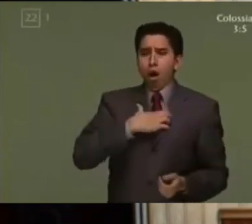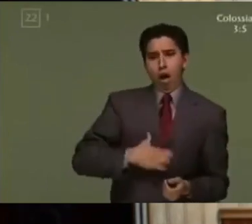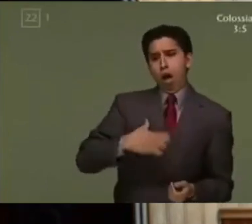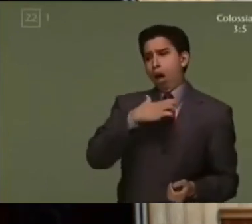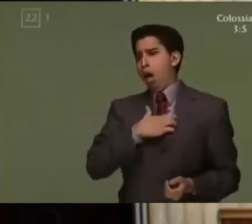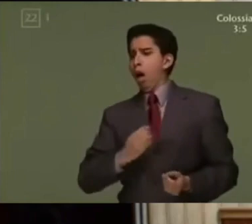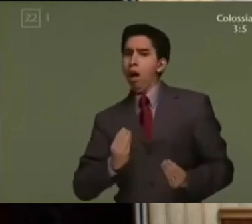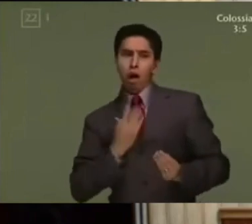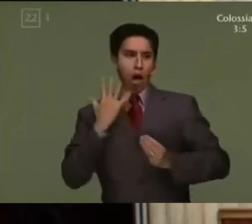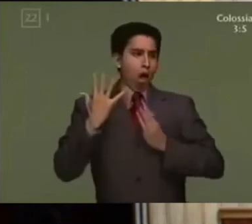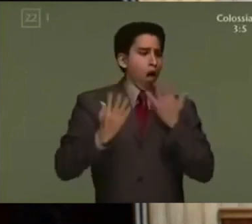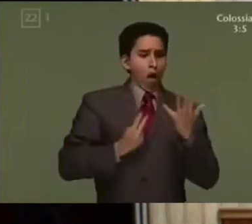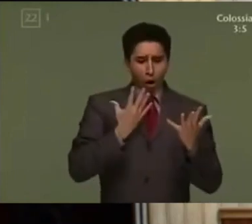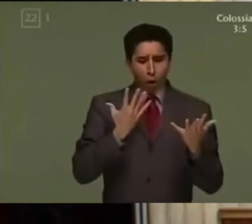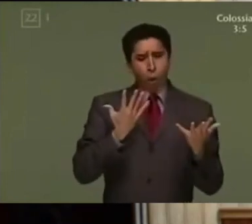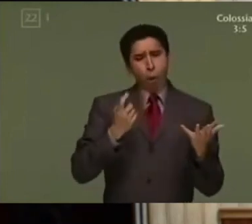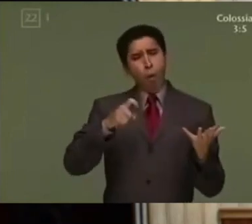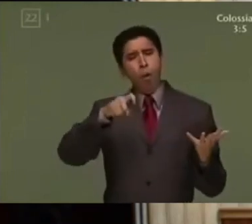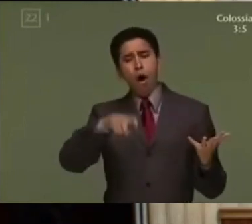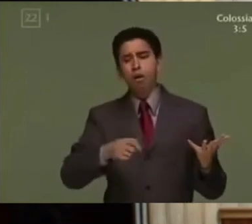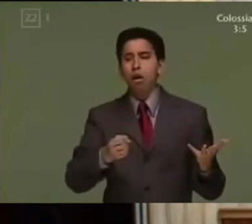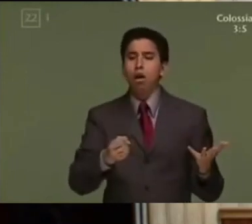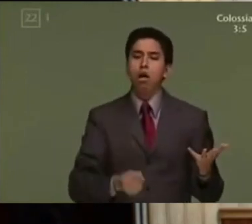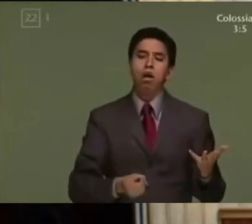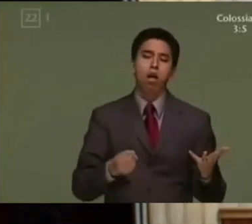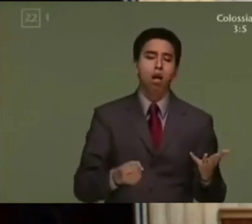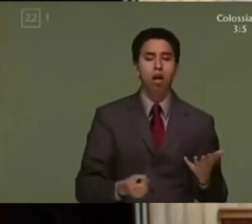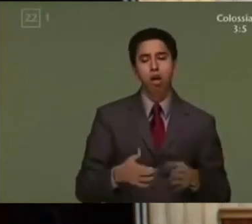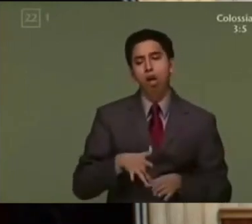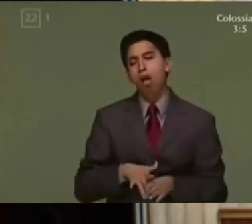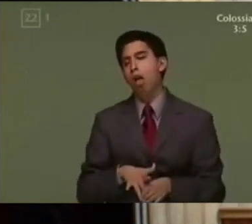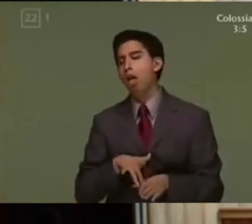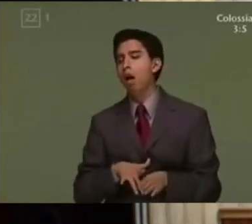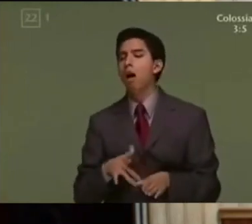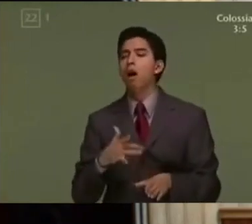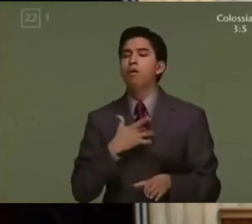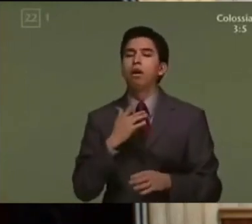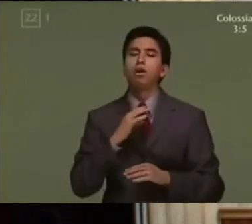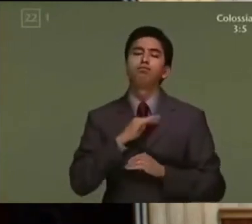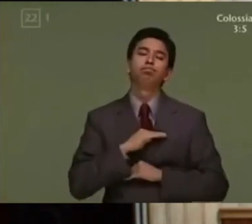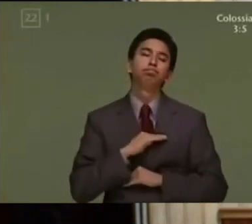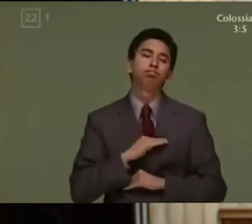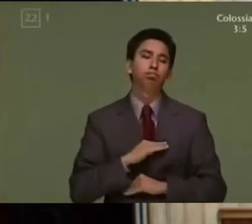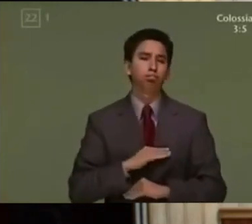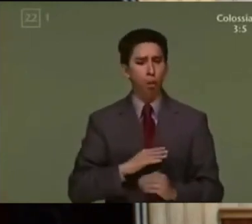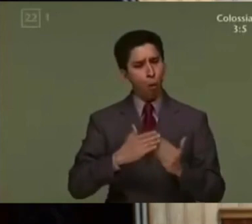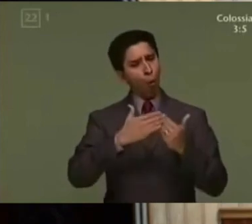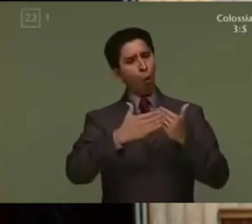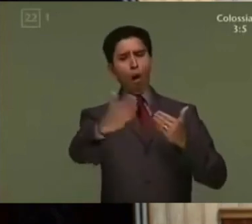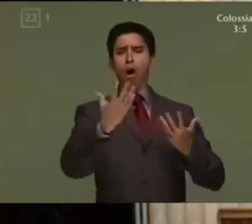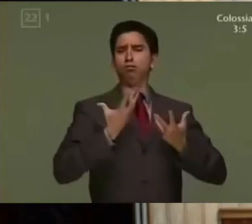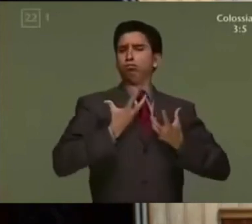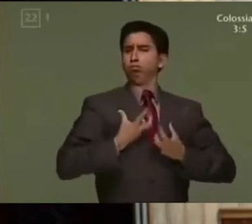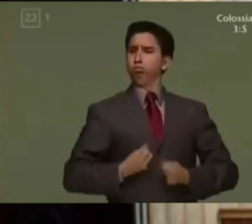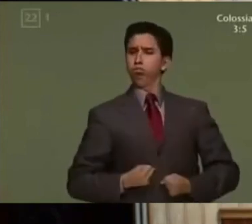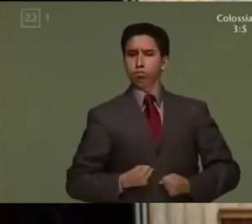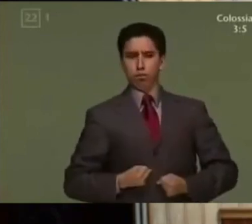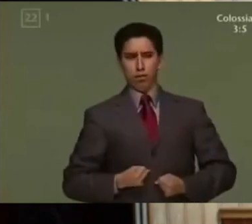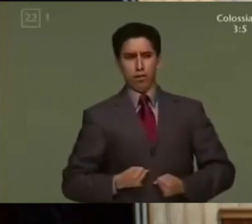truth. There have been many changes in the truth. There have been many changes in the